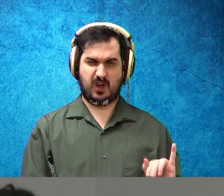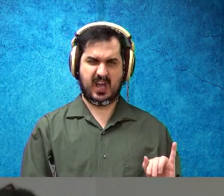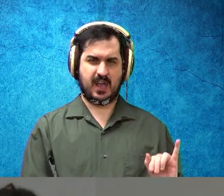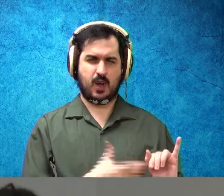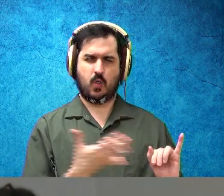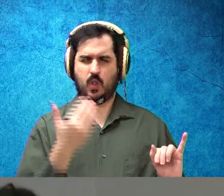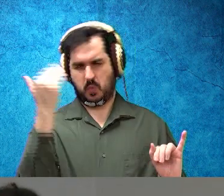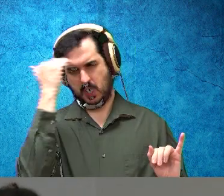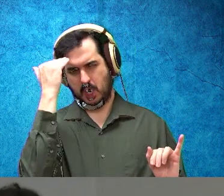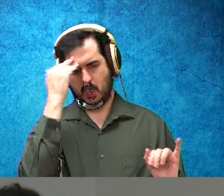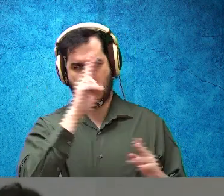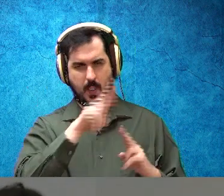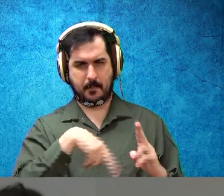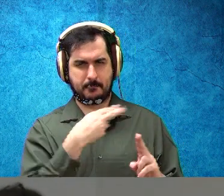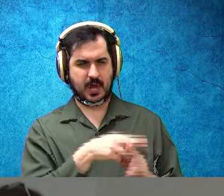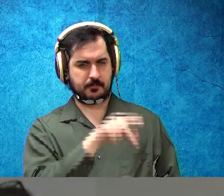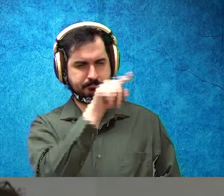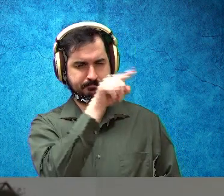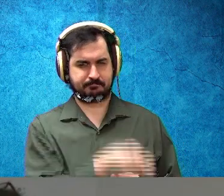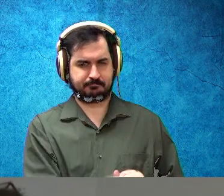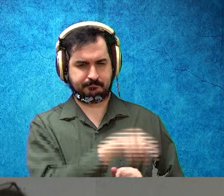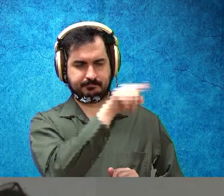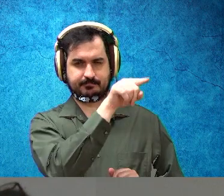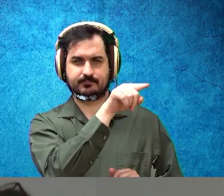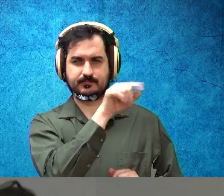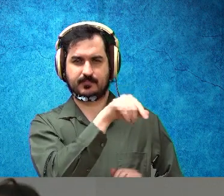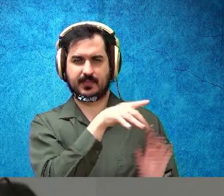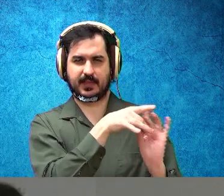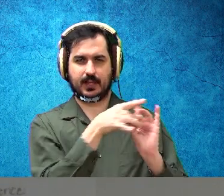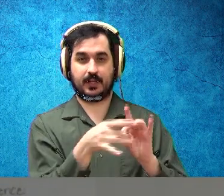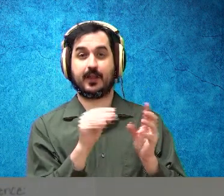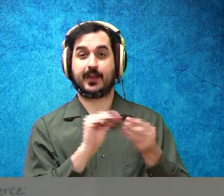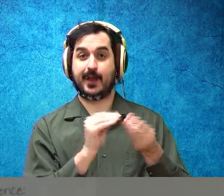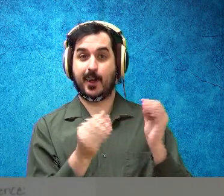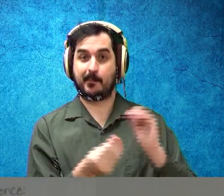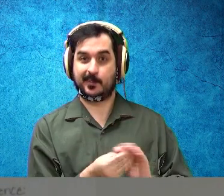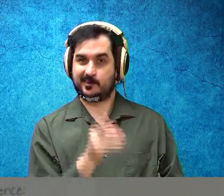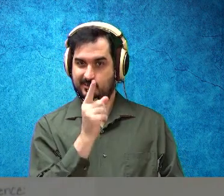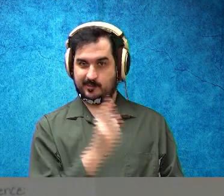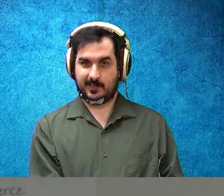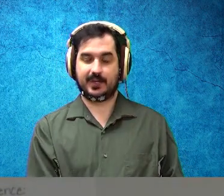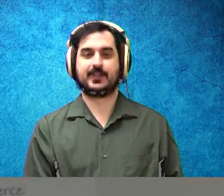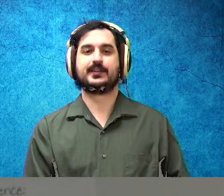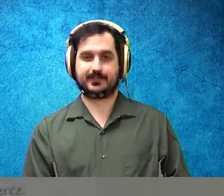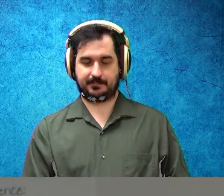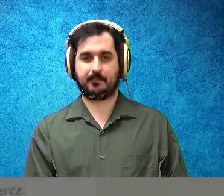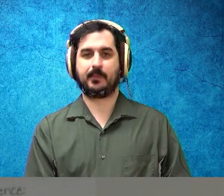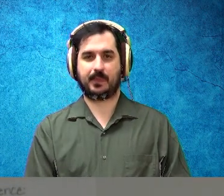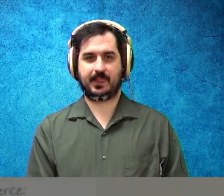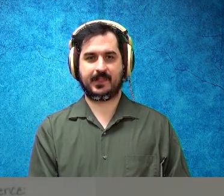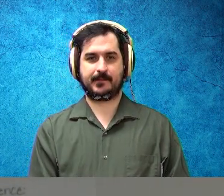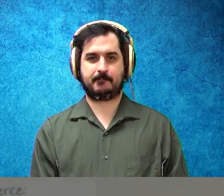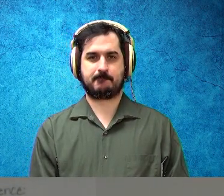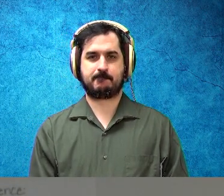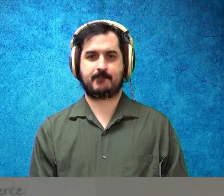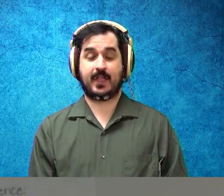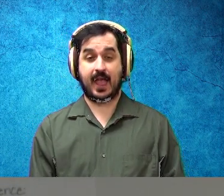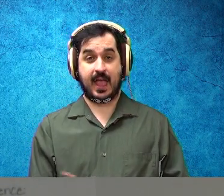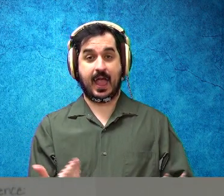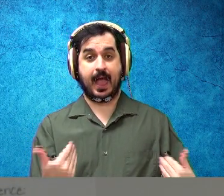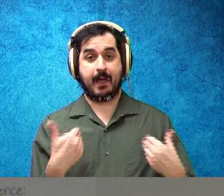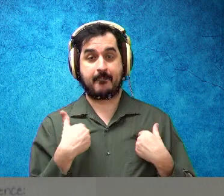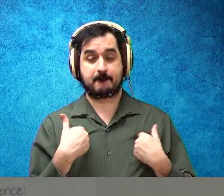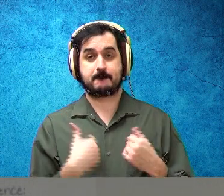know? What do we know? Maybe what these numbers are. Let me write this. So I